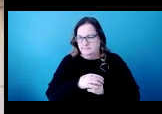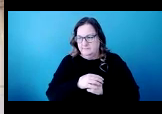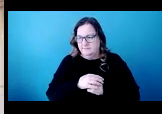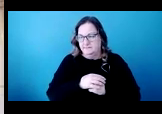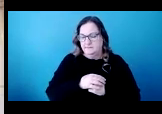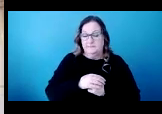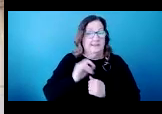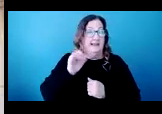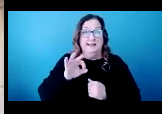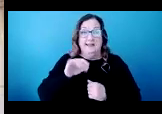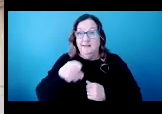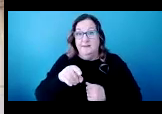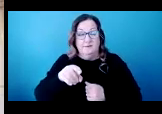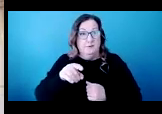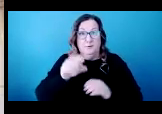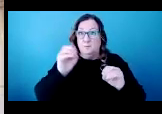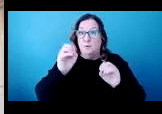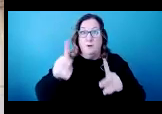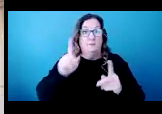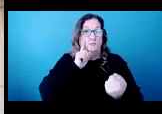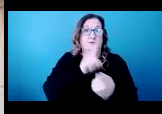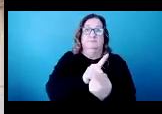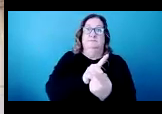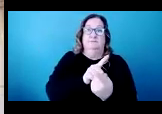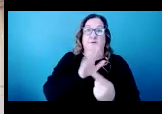with your legislator, because sometimes